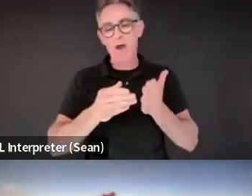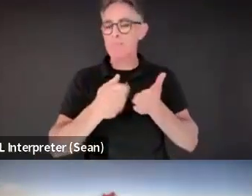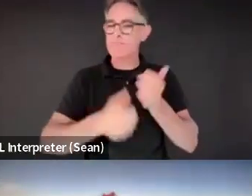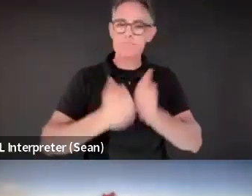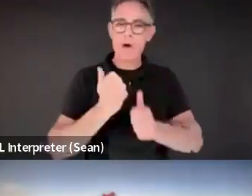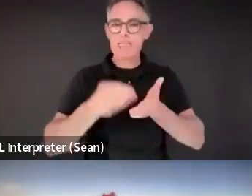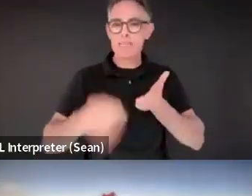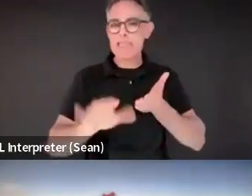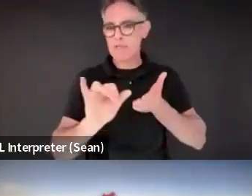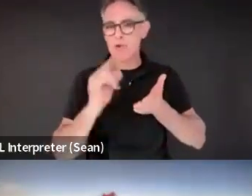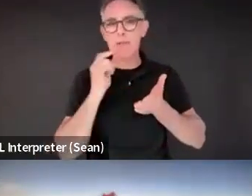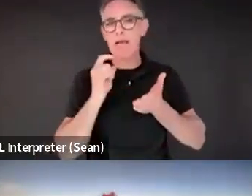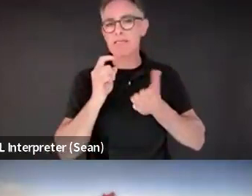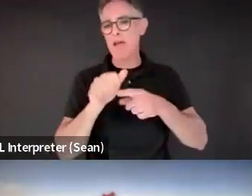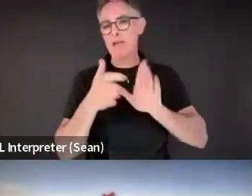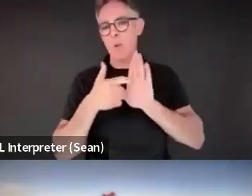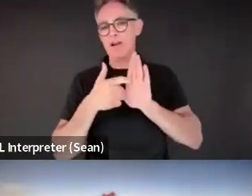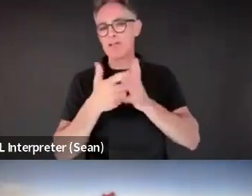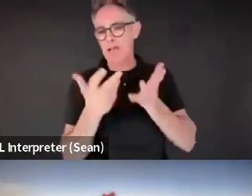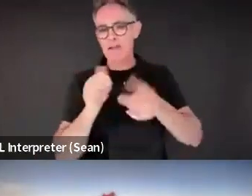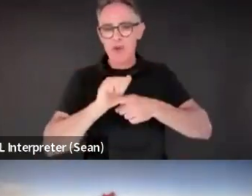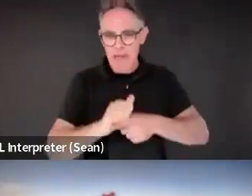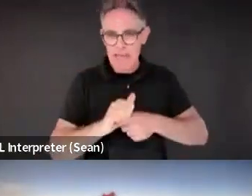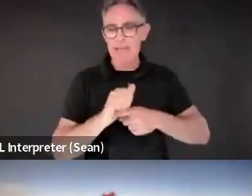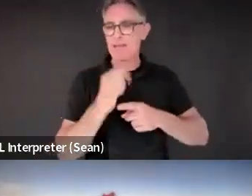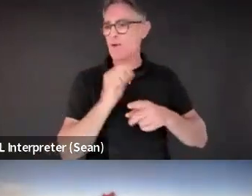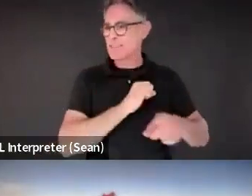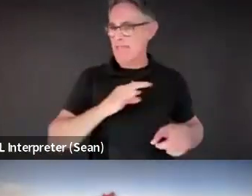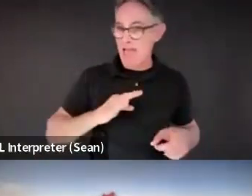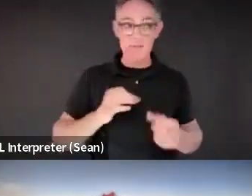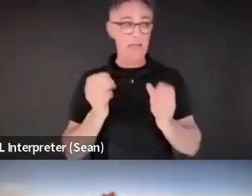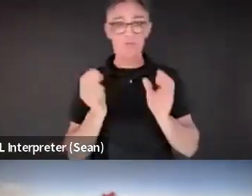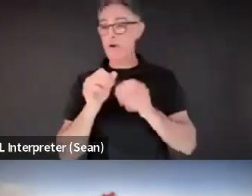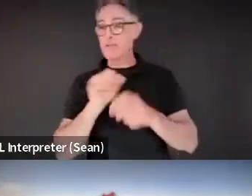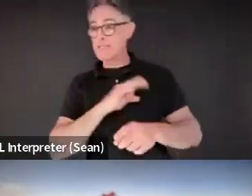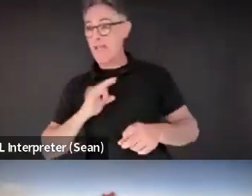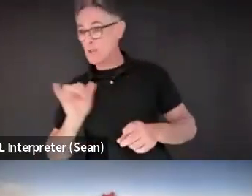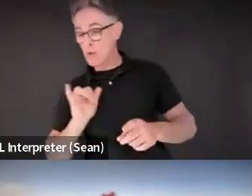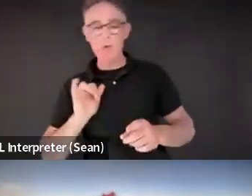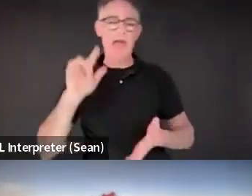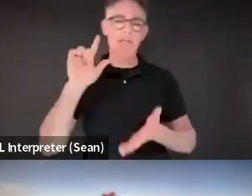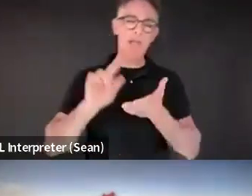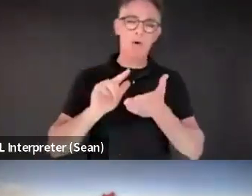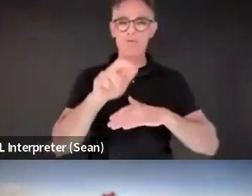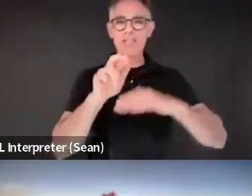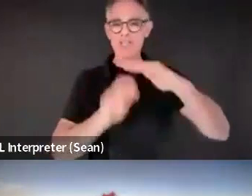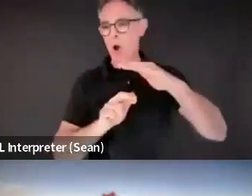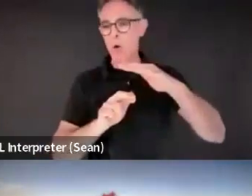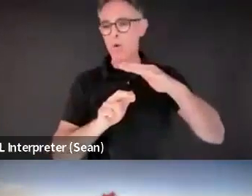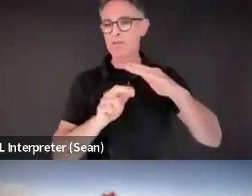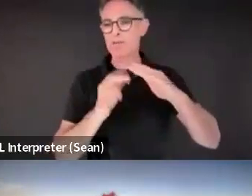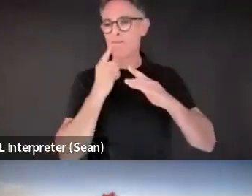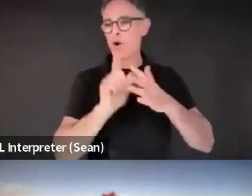requires, lots of training for staff and lots of staff themselves and lower ratios of things to be able to offer those individualized services. So,